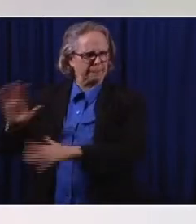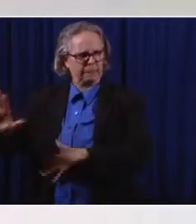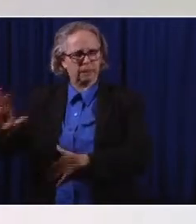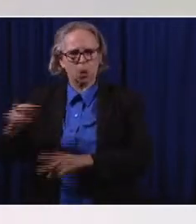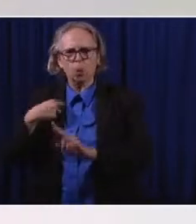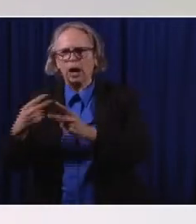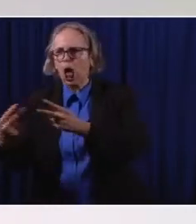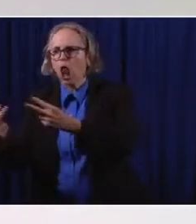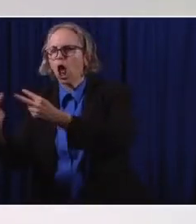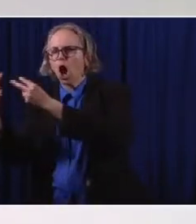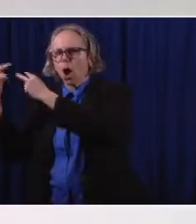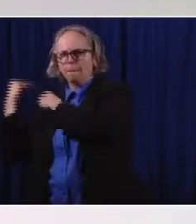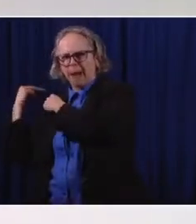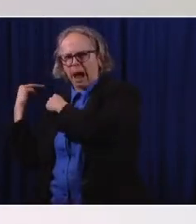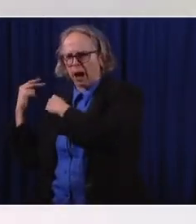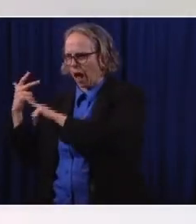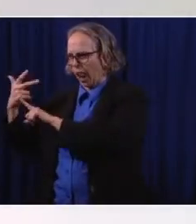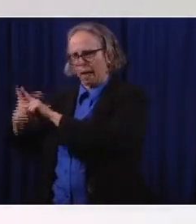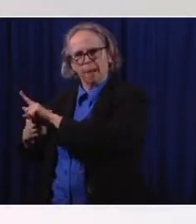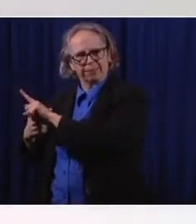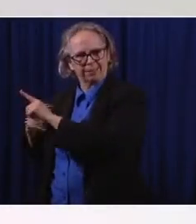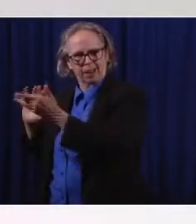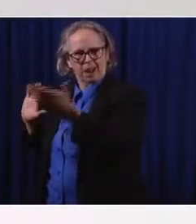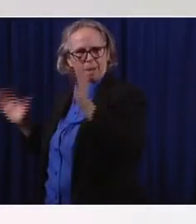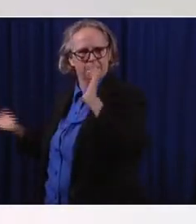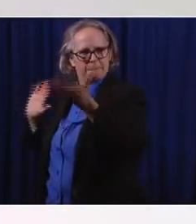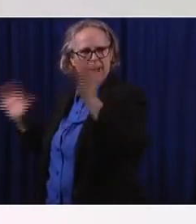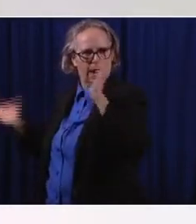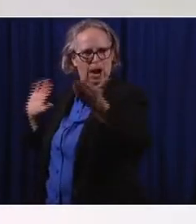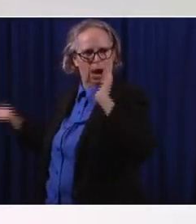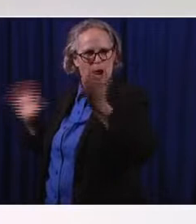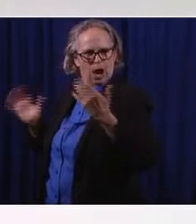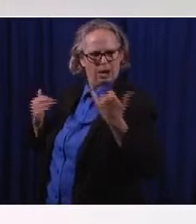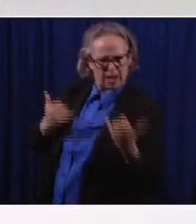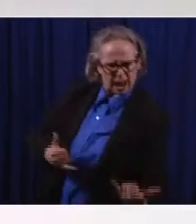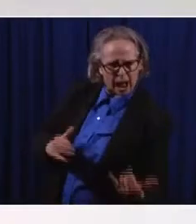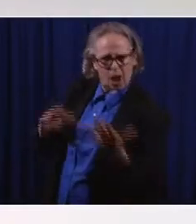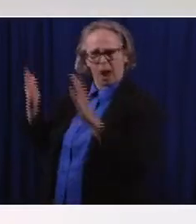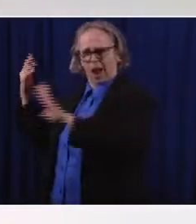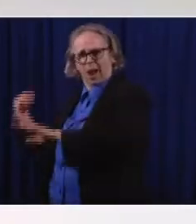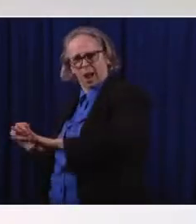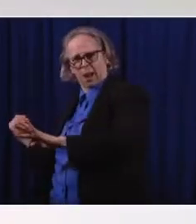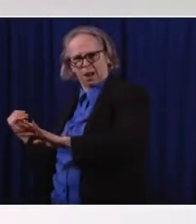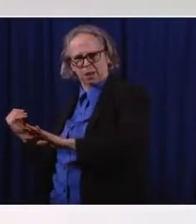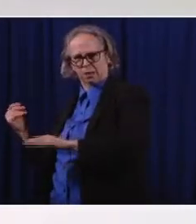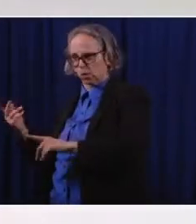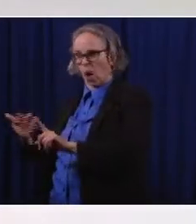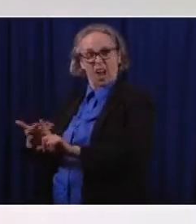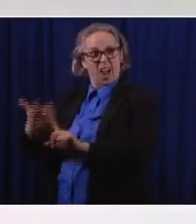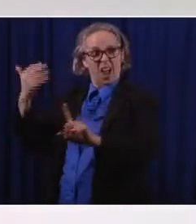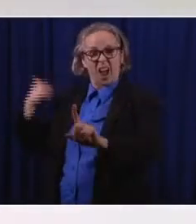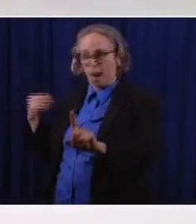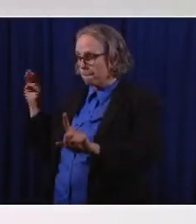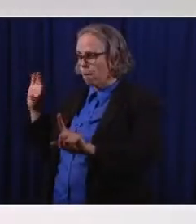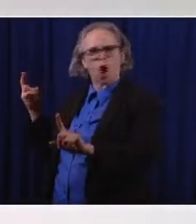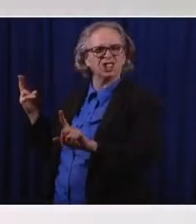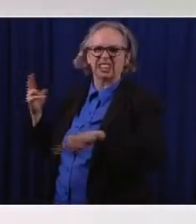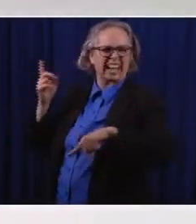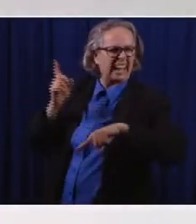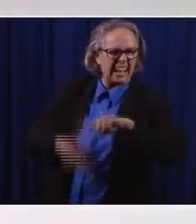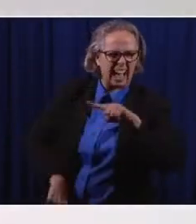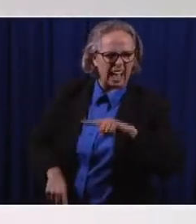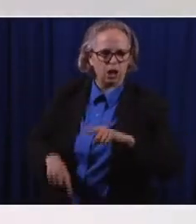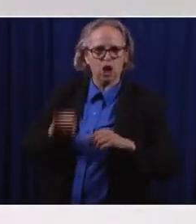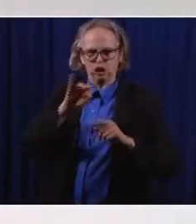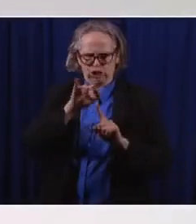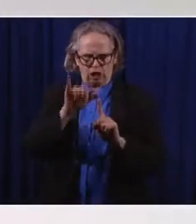those antibody numbers don't tell us who's been infected since the beginning of the pandemic in Ohio. For a study done in July, it's really only a maximum